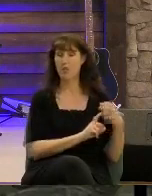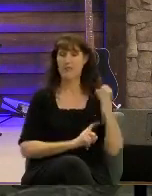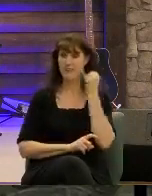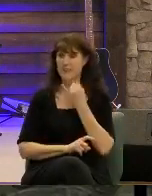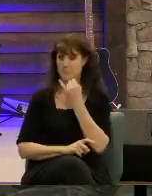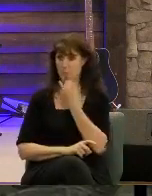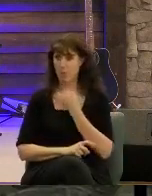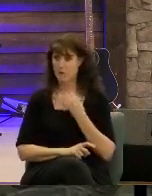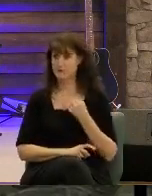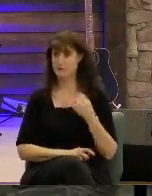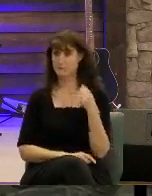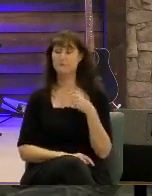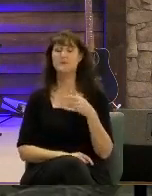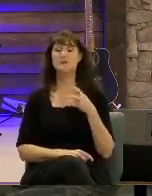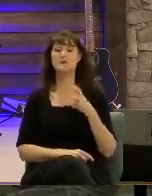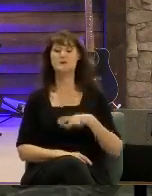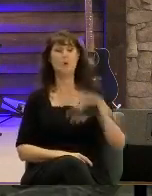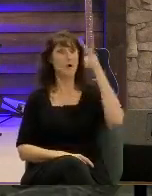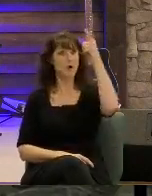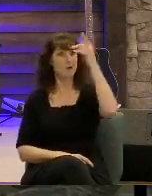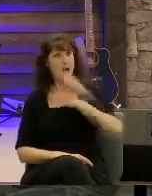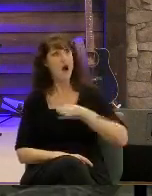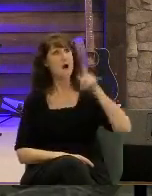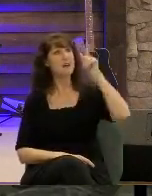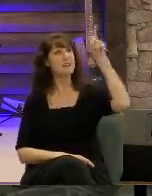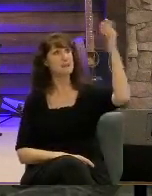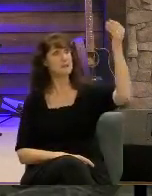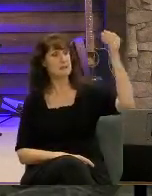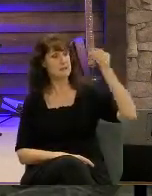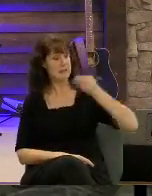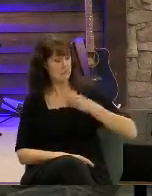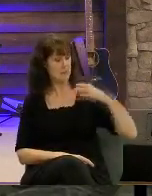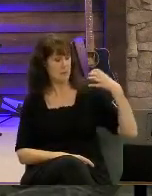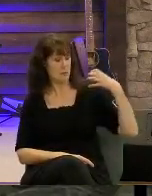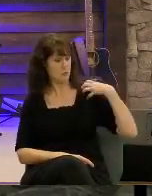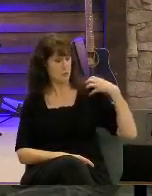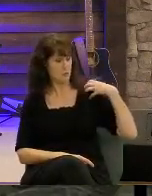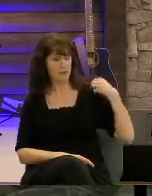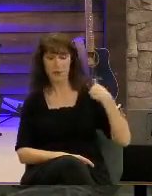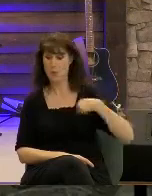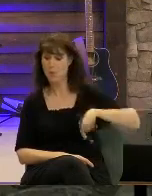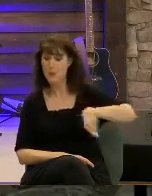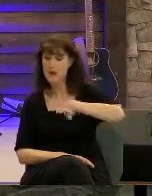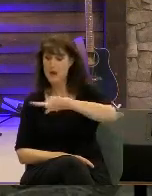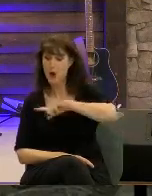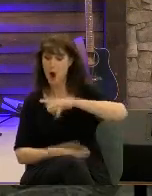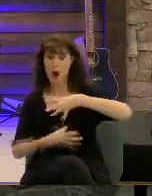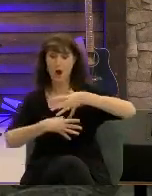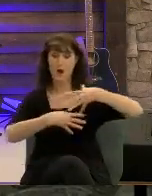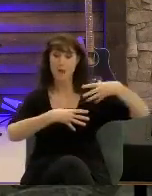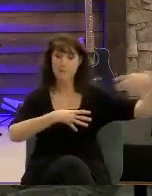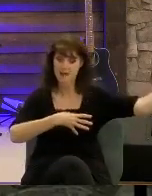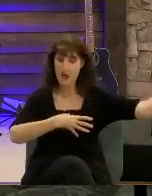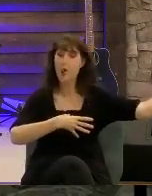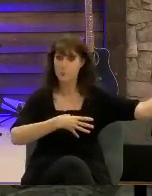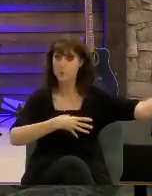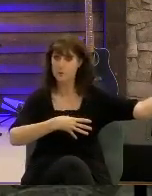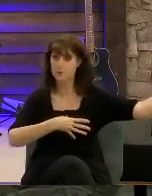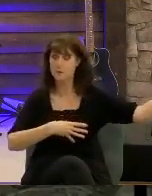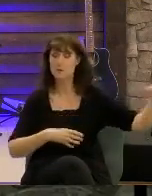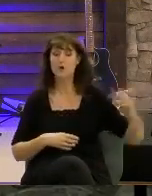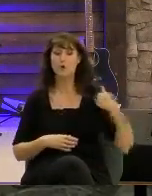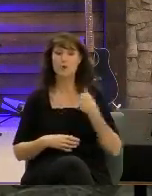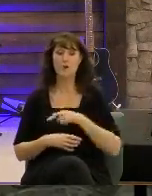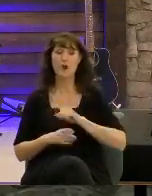right? God has given me this authority that we're coming out. We're coming out. And not only we're coming out, but